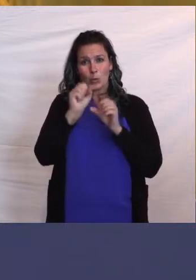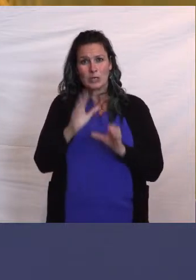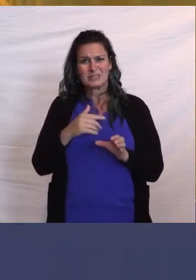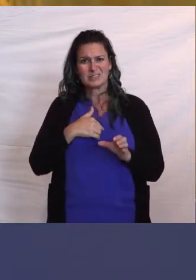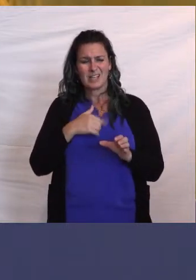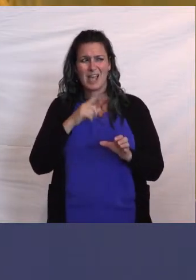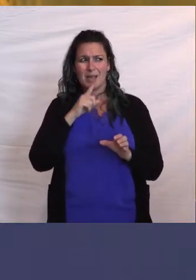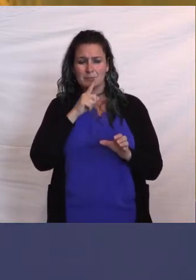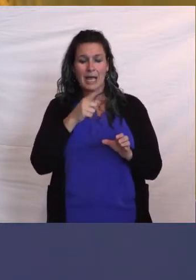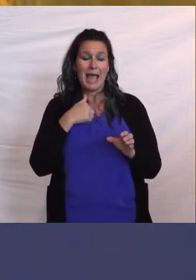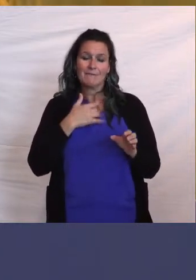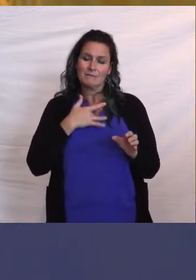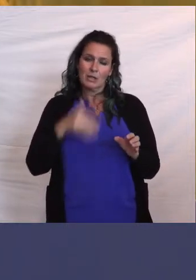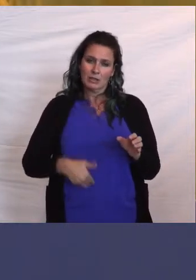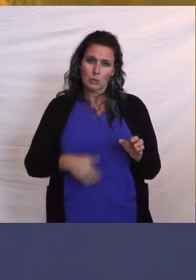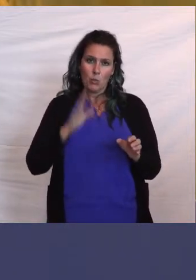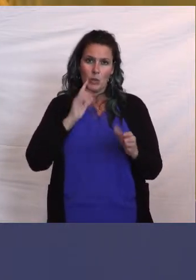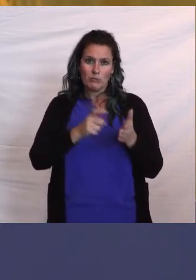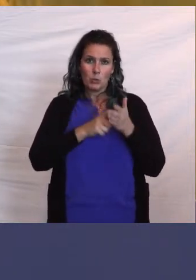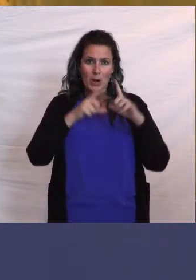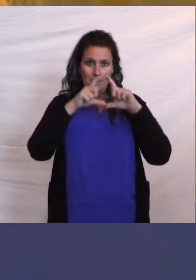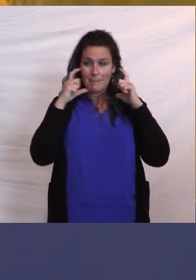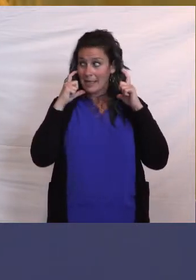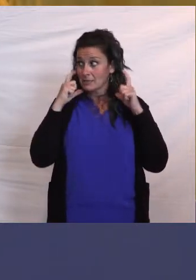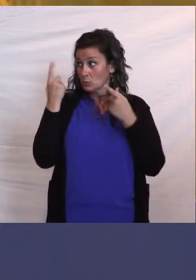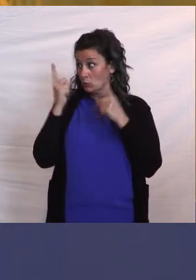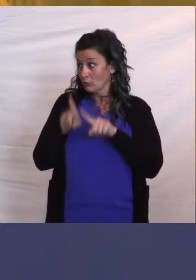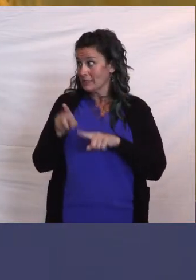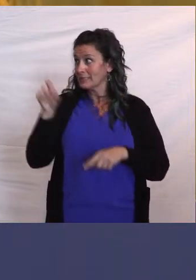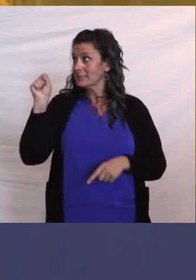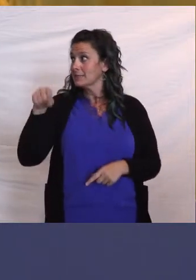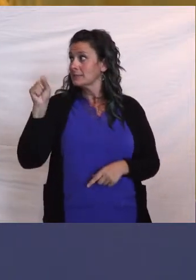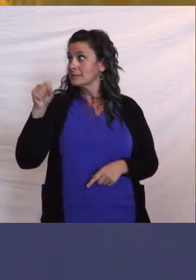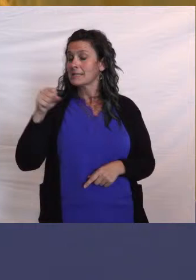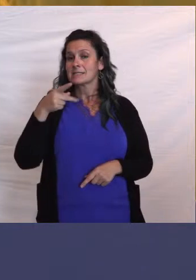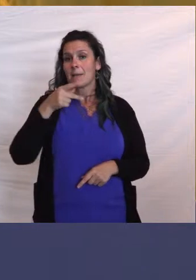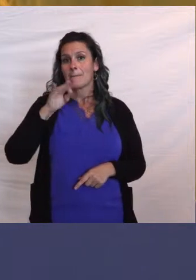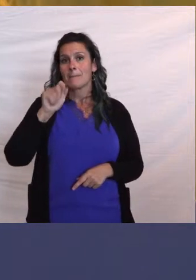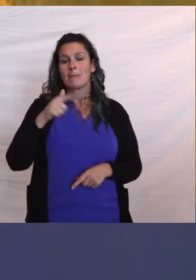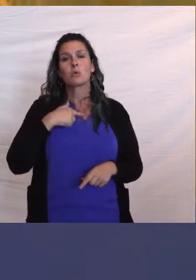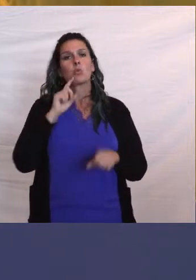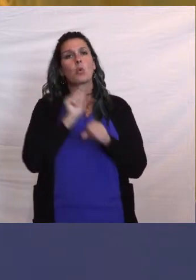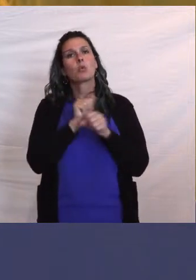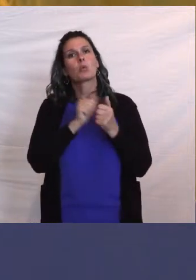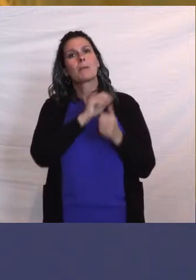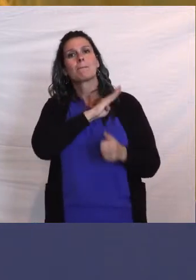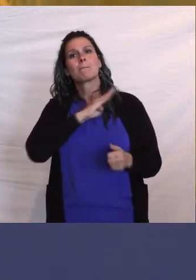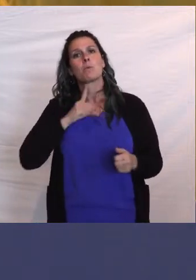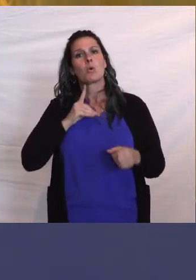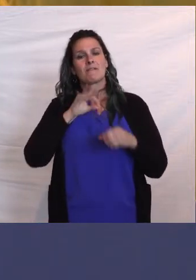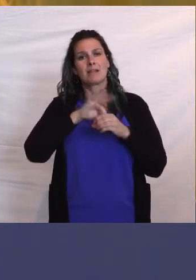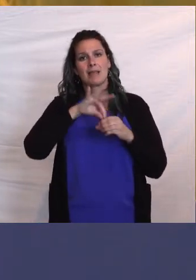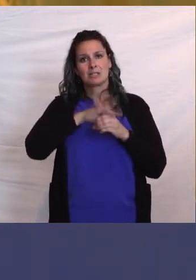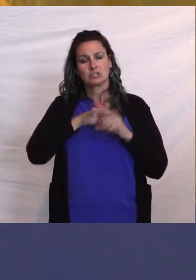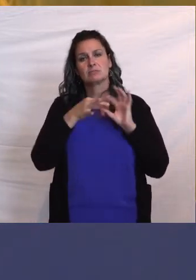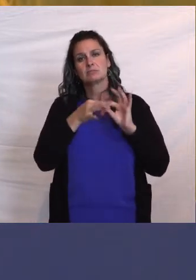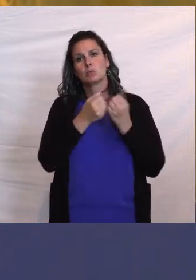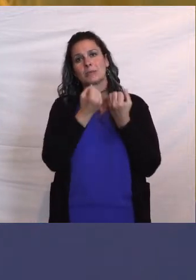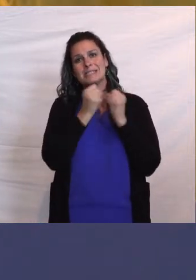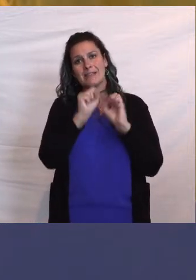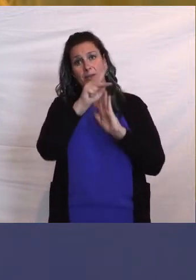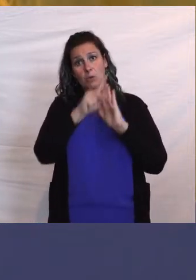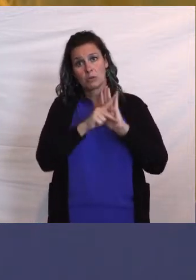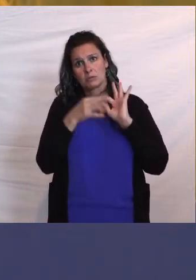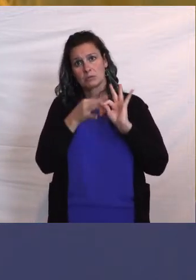wear masks. Would you agree with that, Counselor? Work with the boards of elections on safety protocols